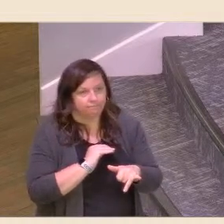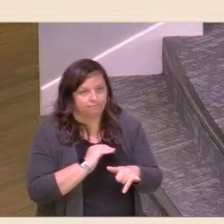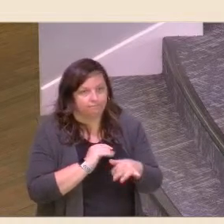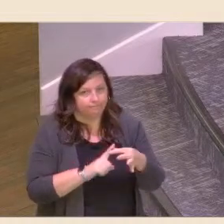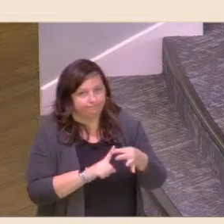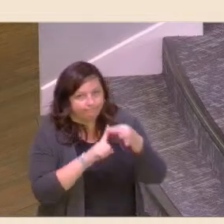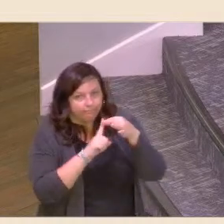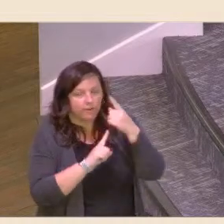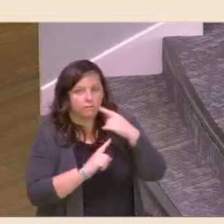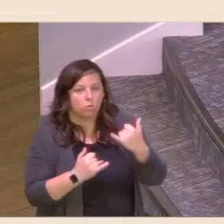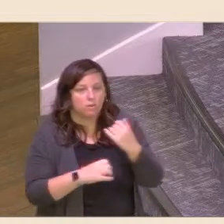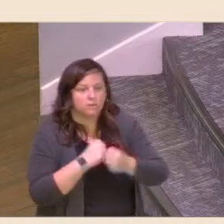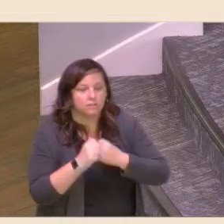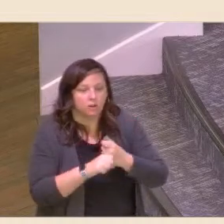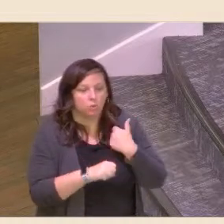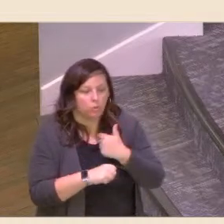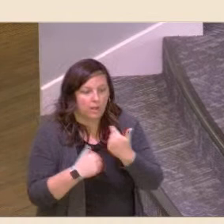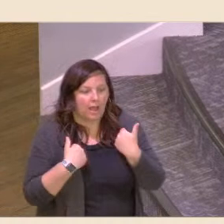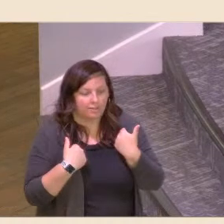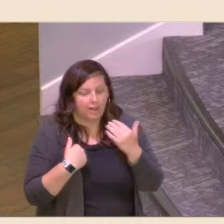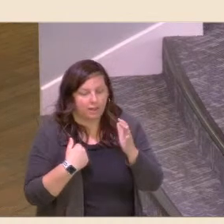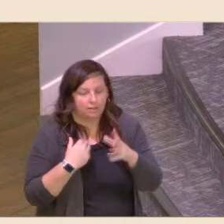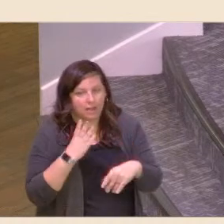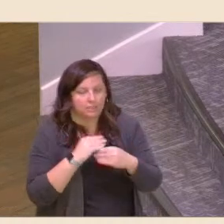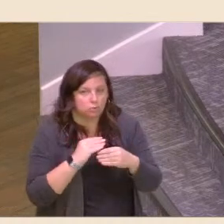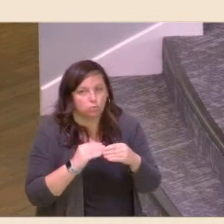fuel, shot up.